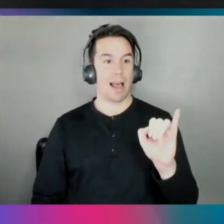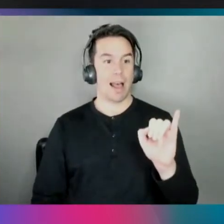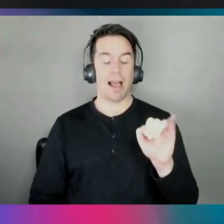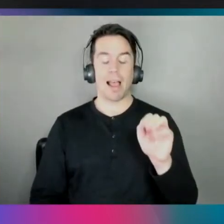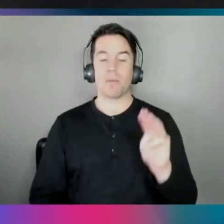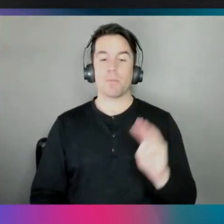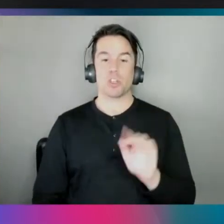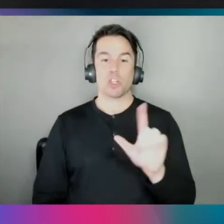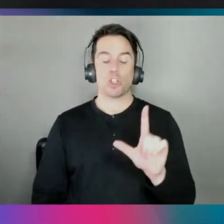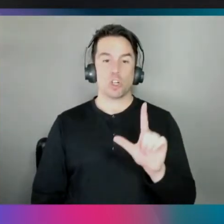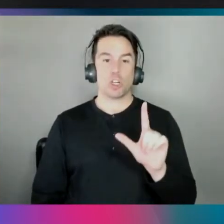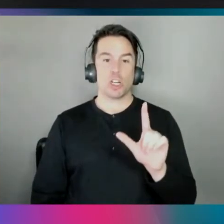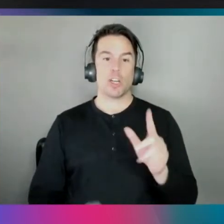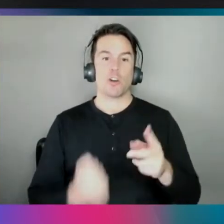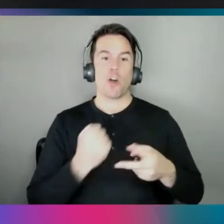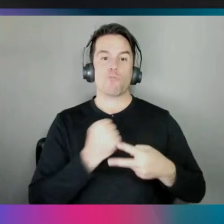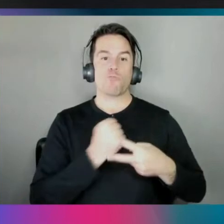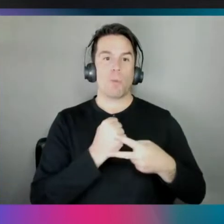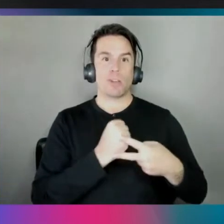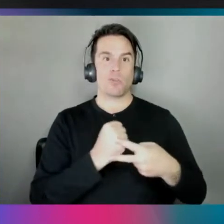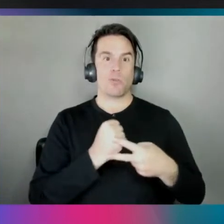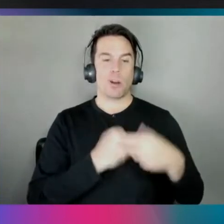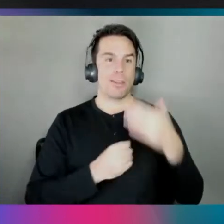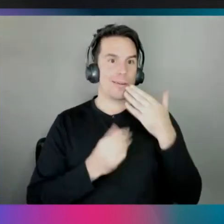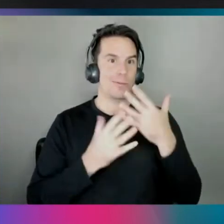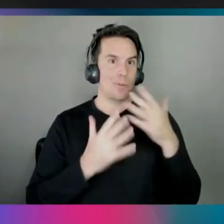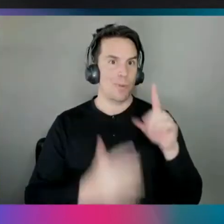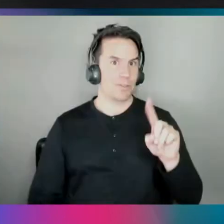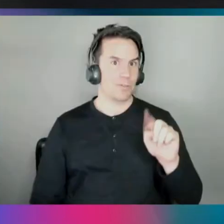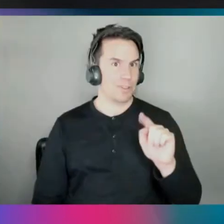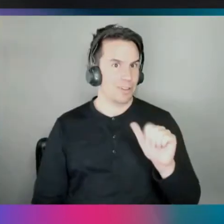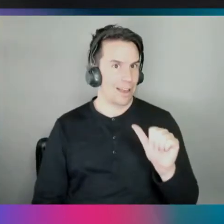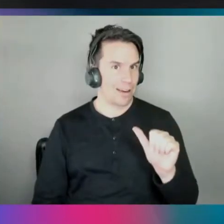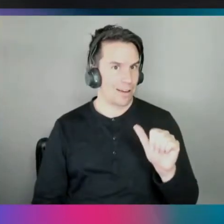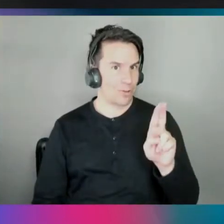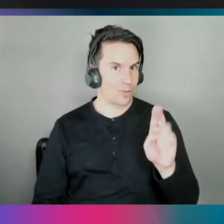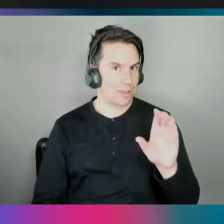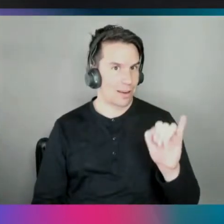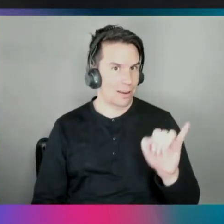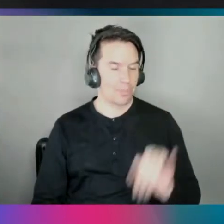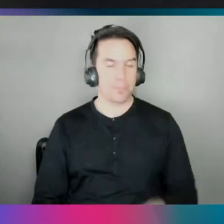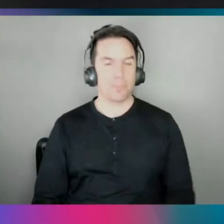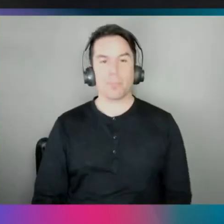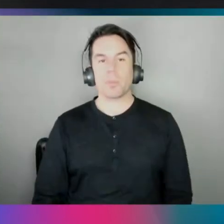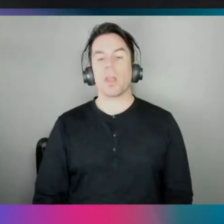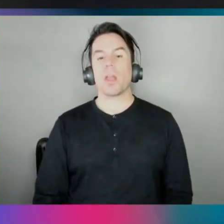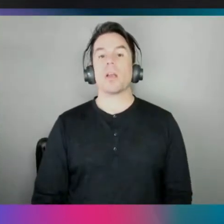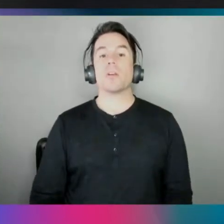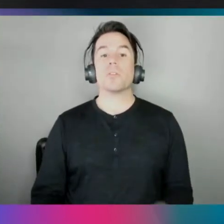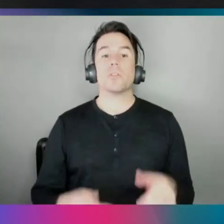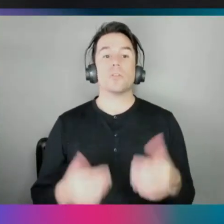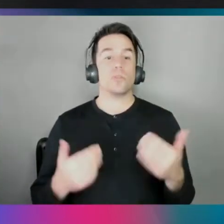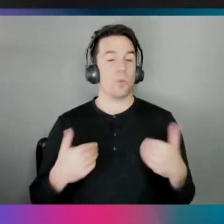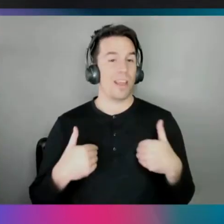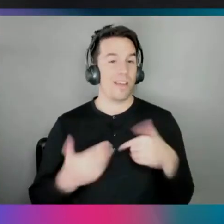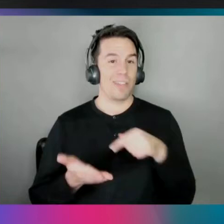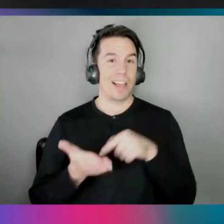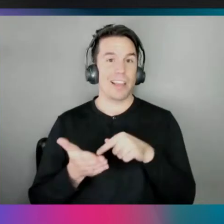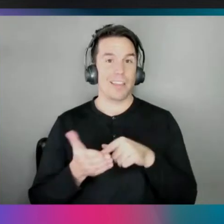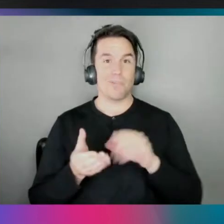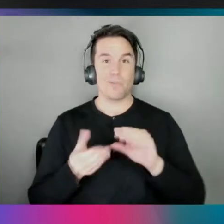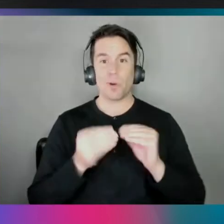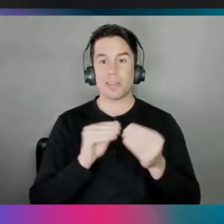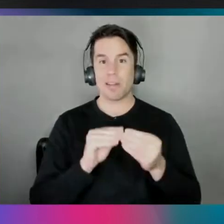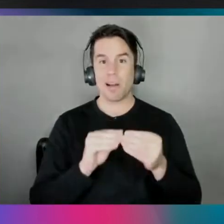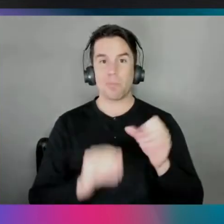data in. Thank you for that data. Absolutely. And so looking at kind of the data, we have like invoice numbers, stock codes, description